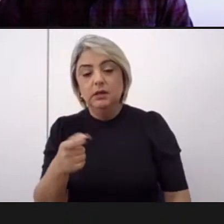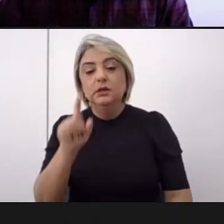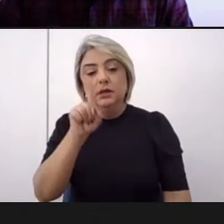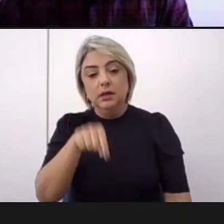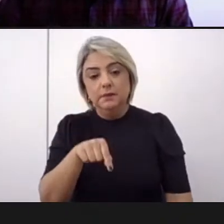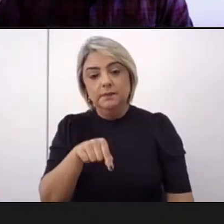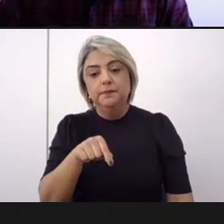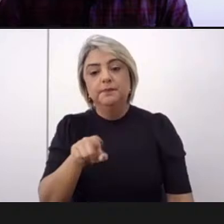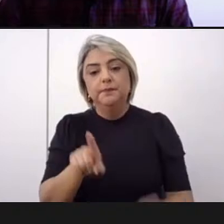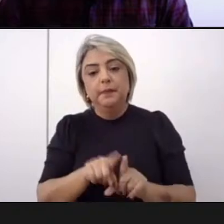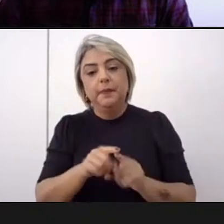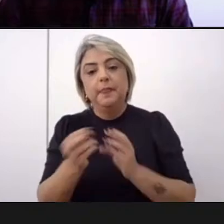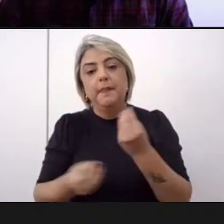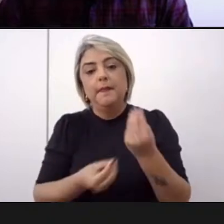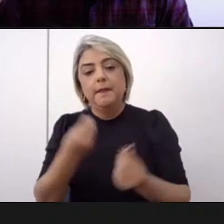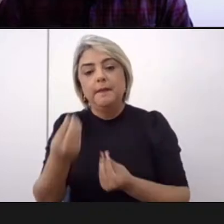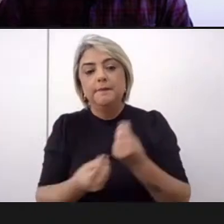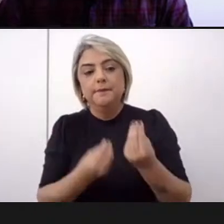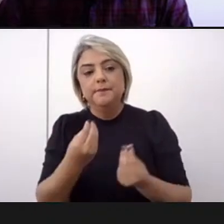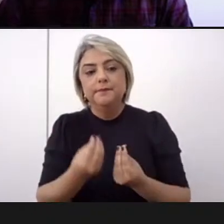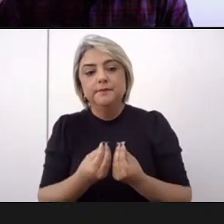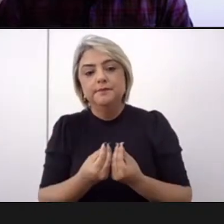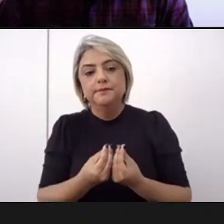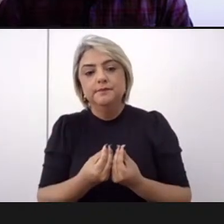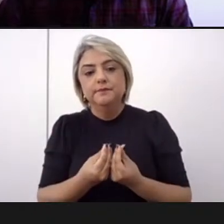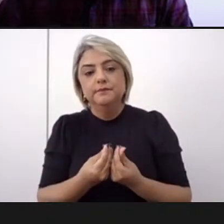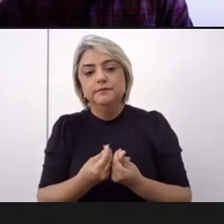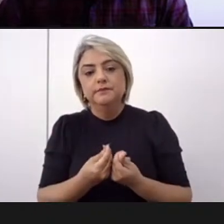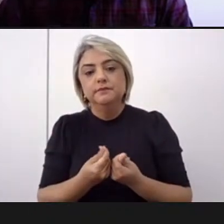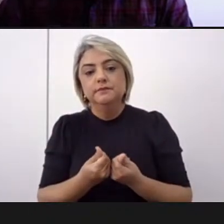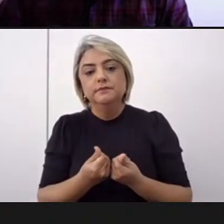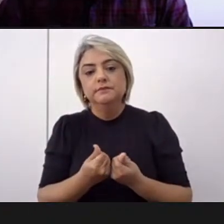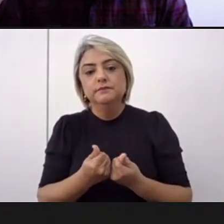national actors, but private actors use